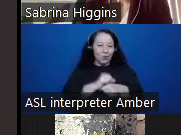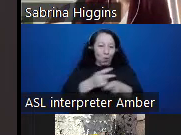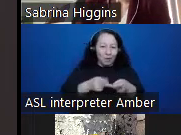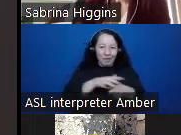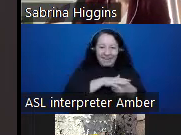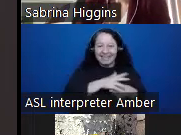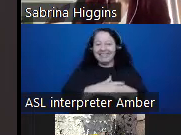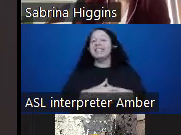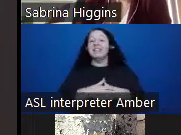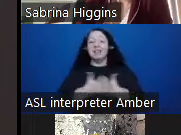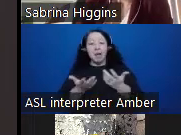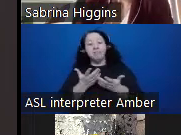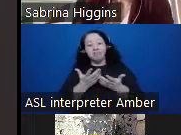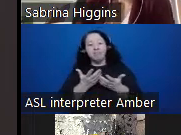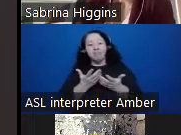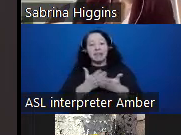but most are not.